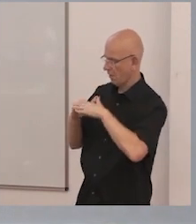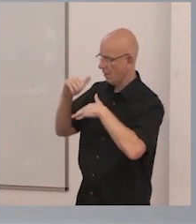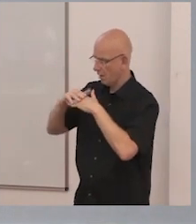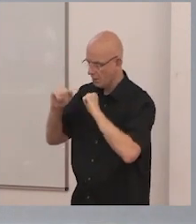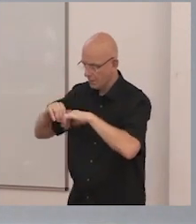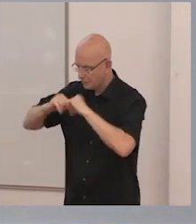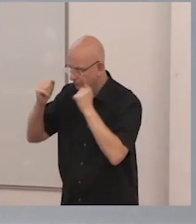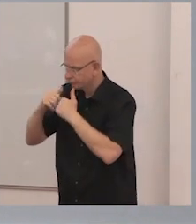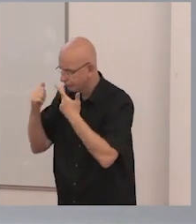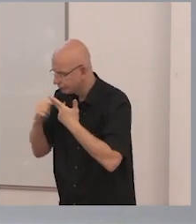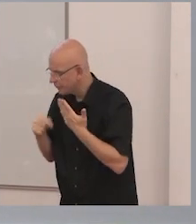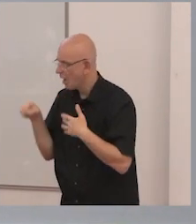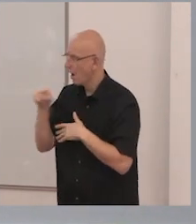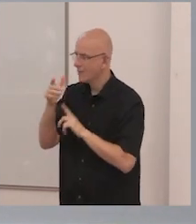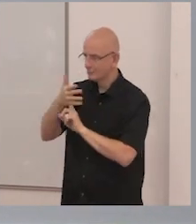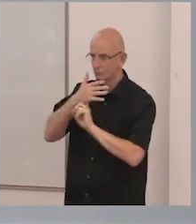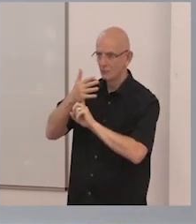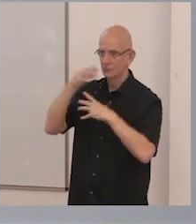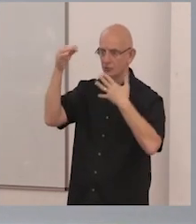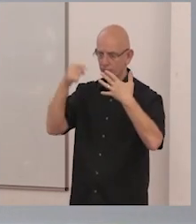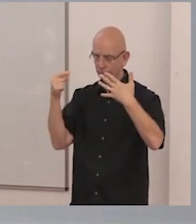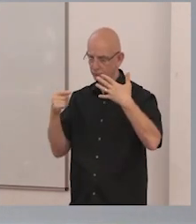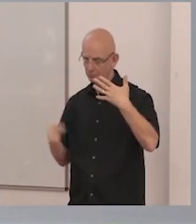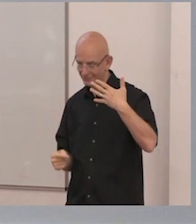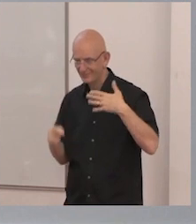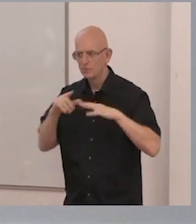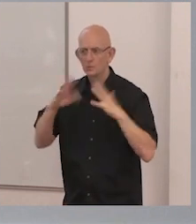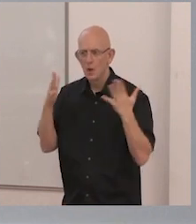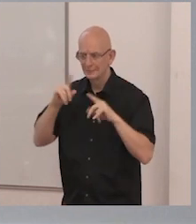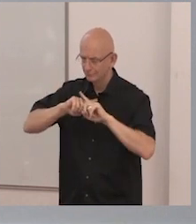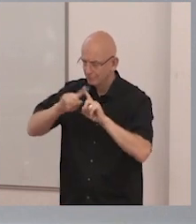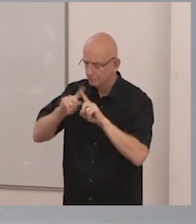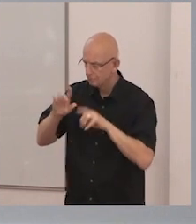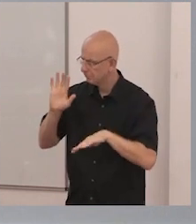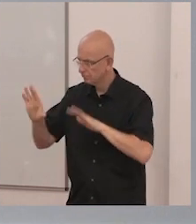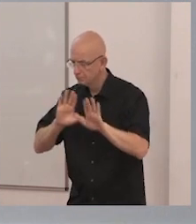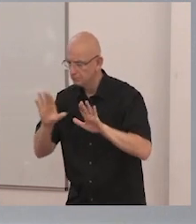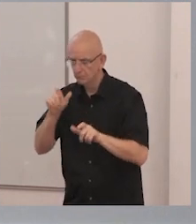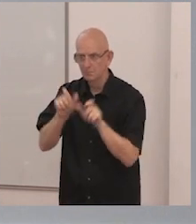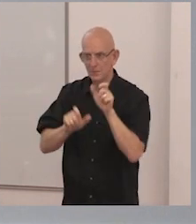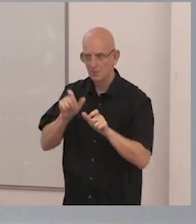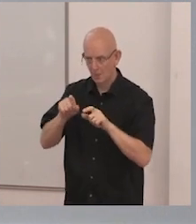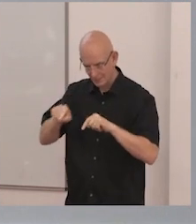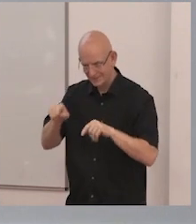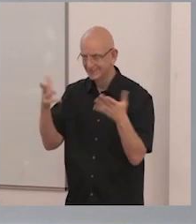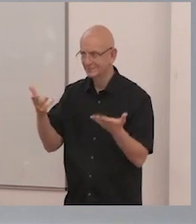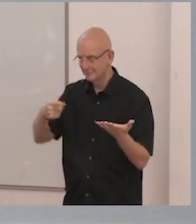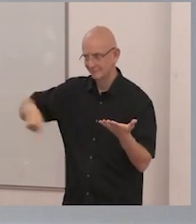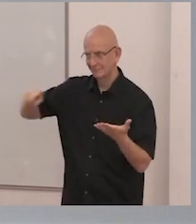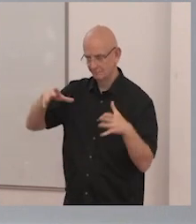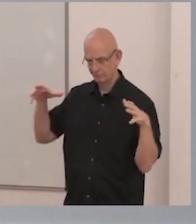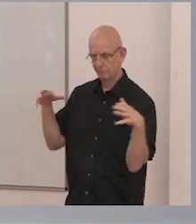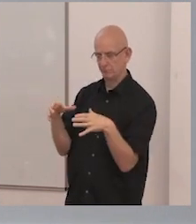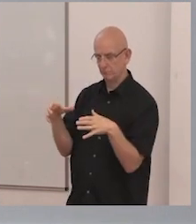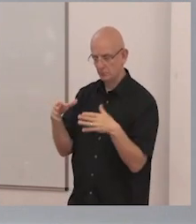So the way in which international law conceptualizes the content, the type of international